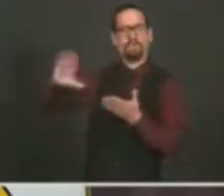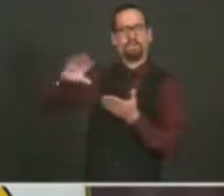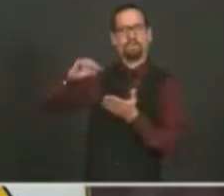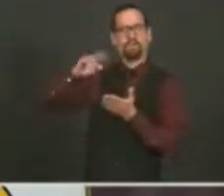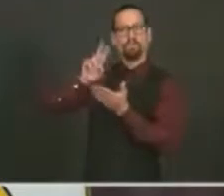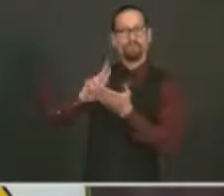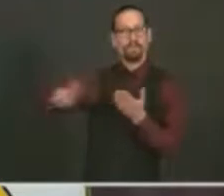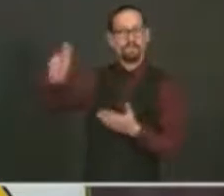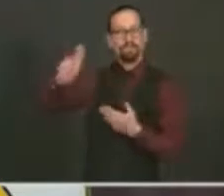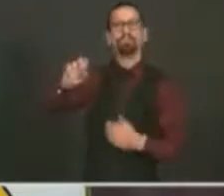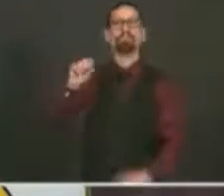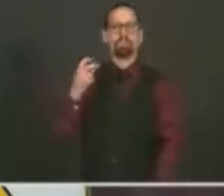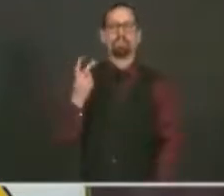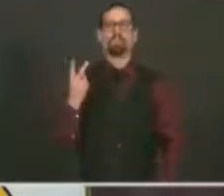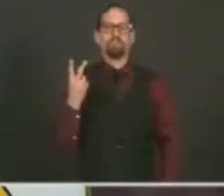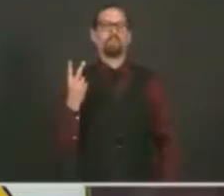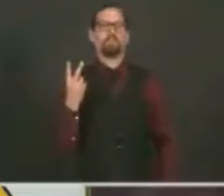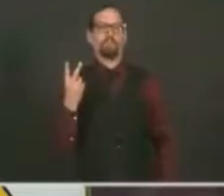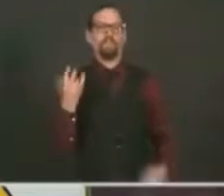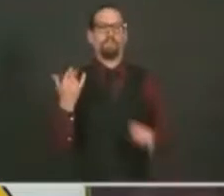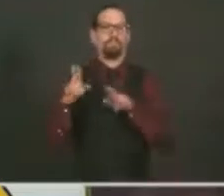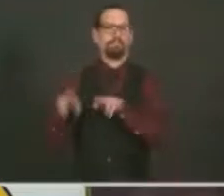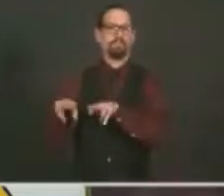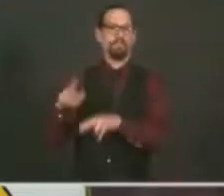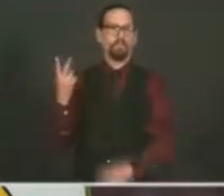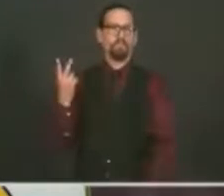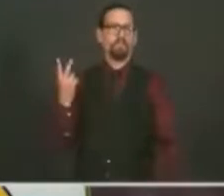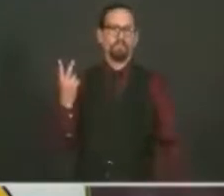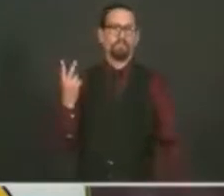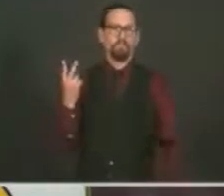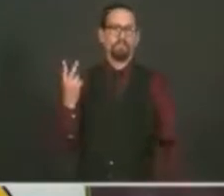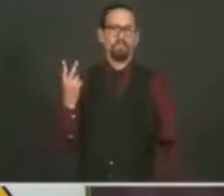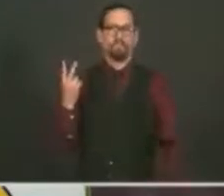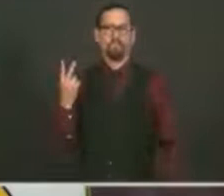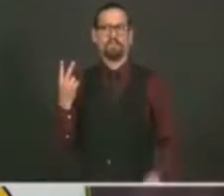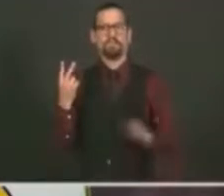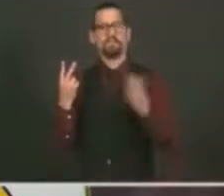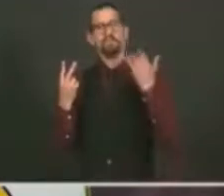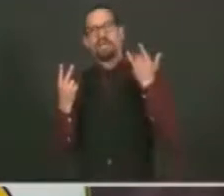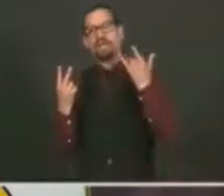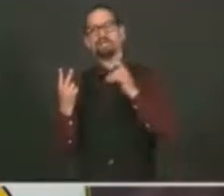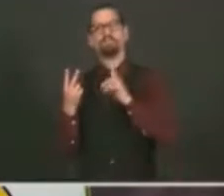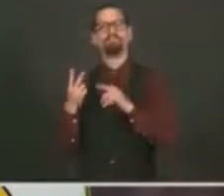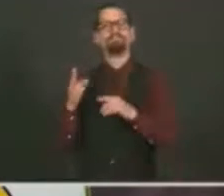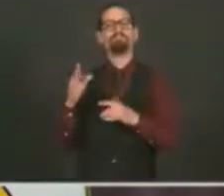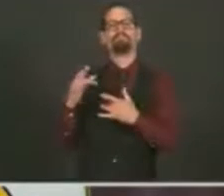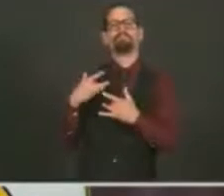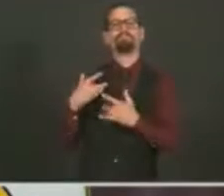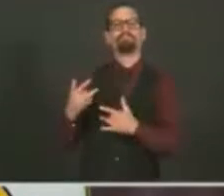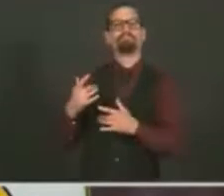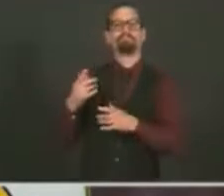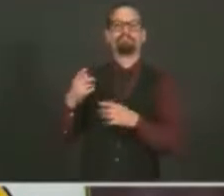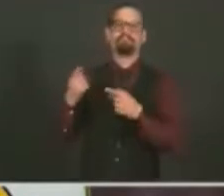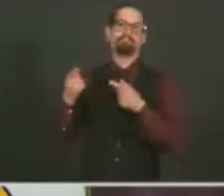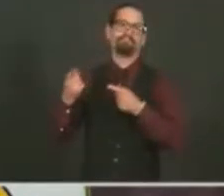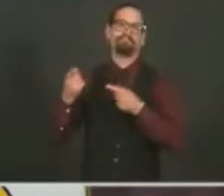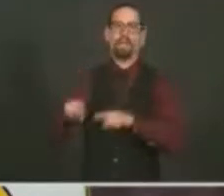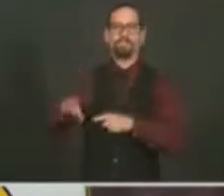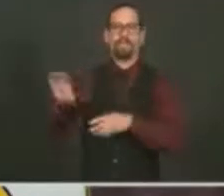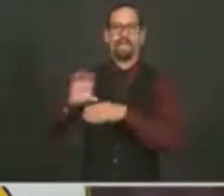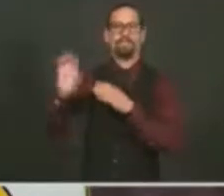2 hospitalizations for sort of routine consequences. People went home